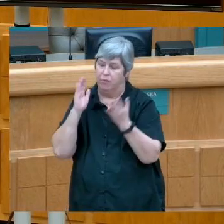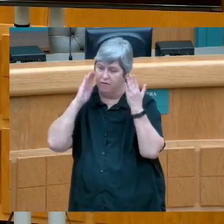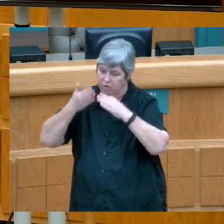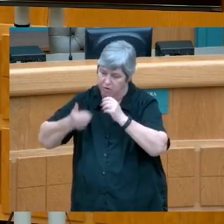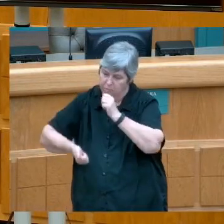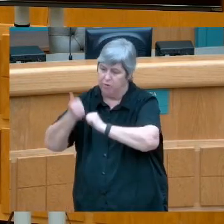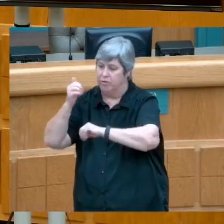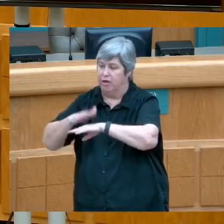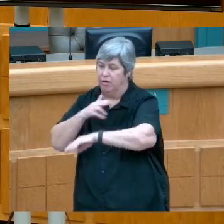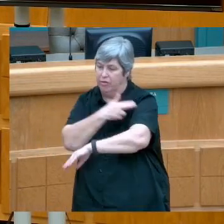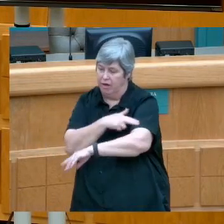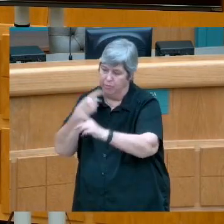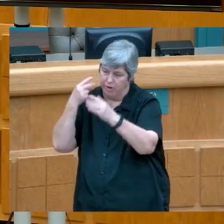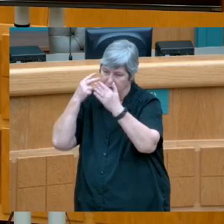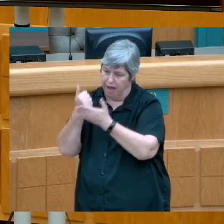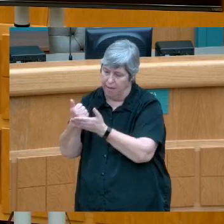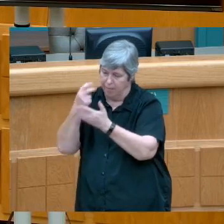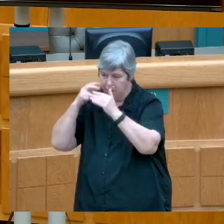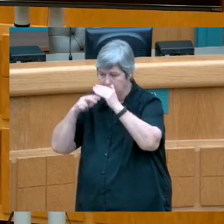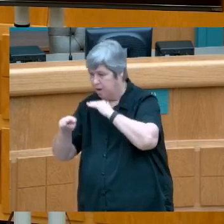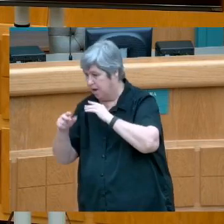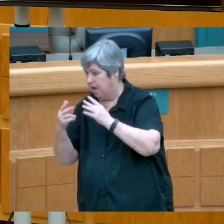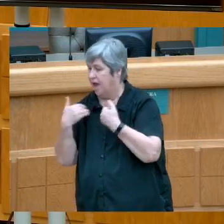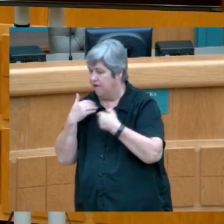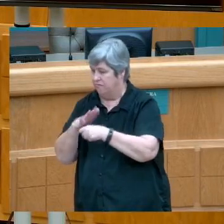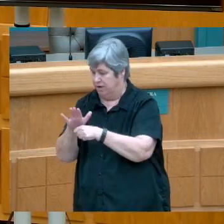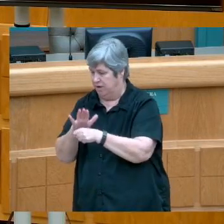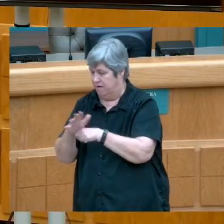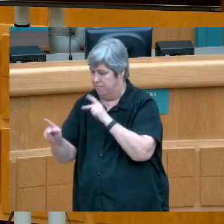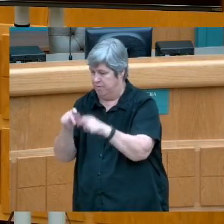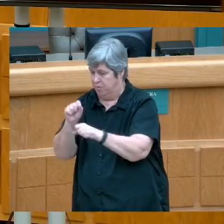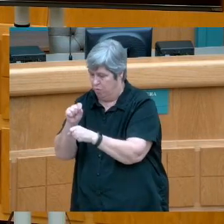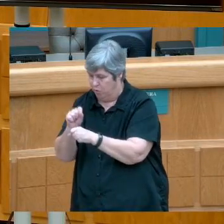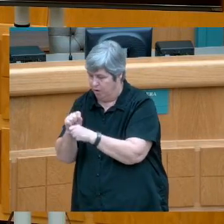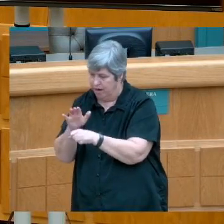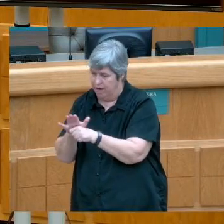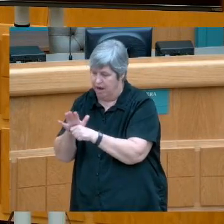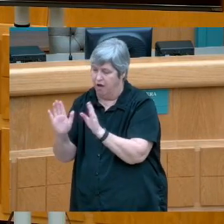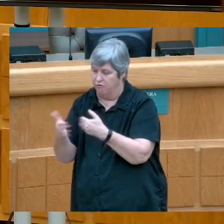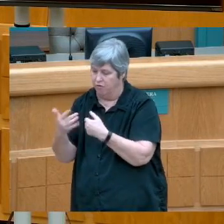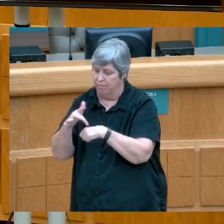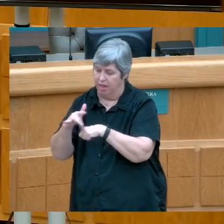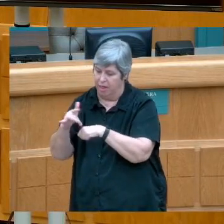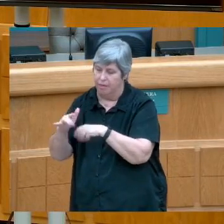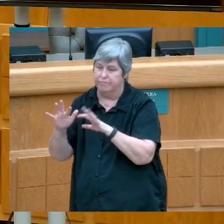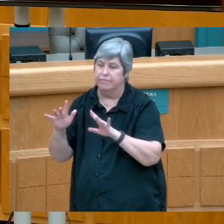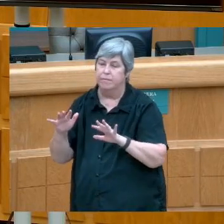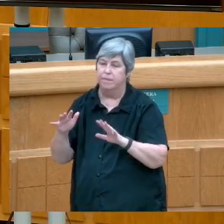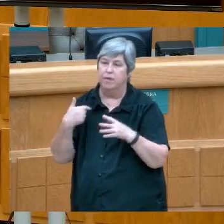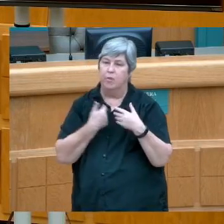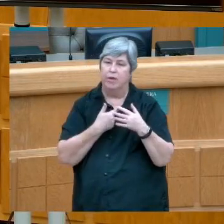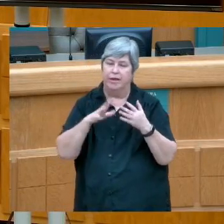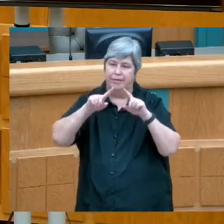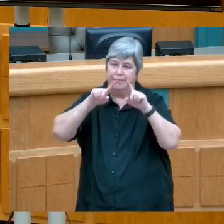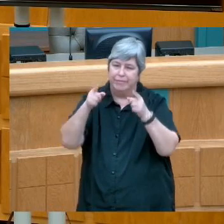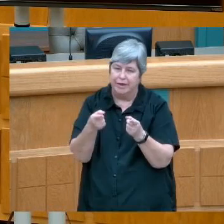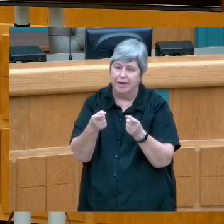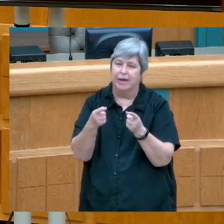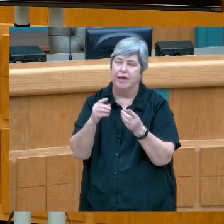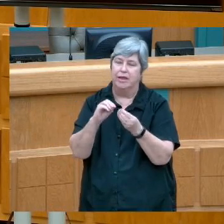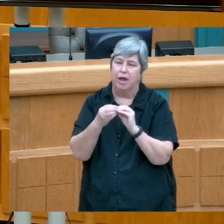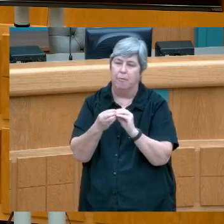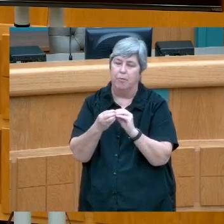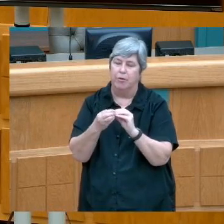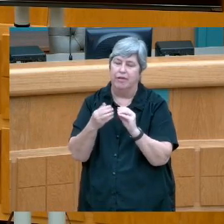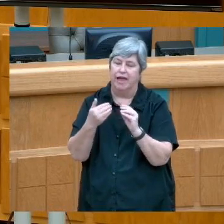making predictions to make sure we're going to have the capacity. But we'll put in parentheses some numbers for Nueces